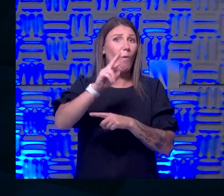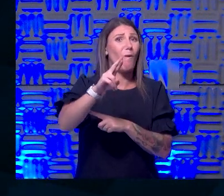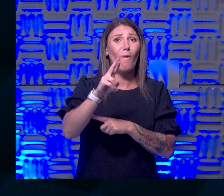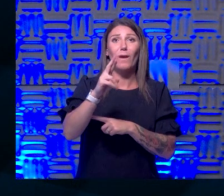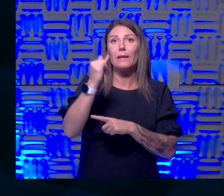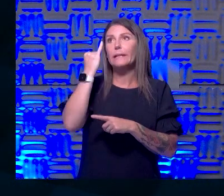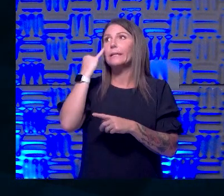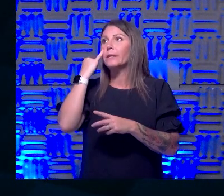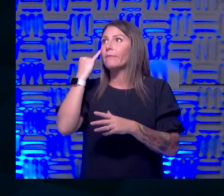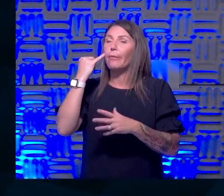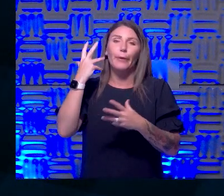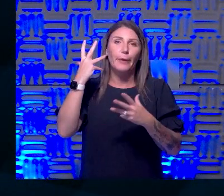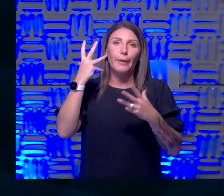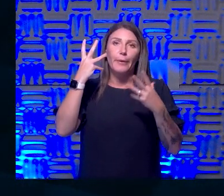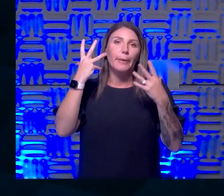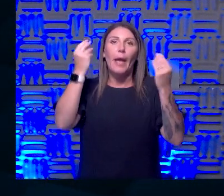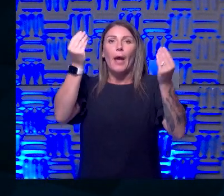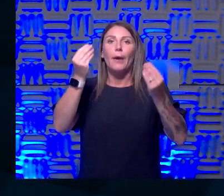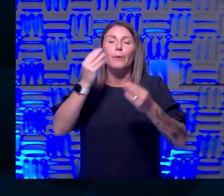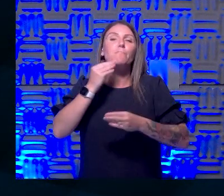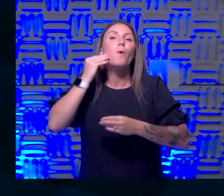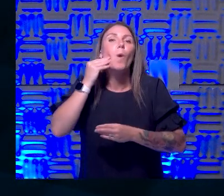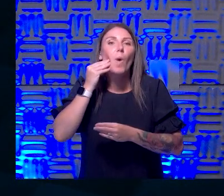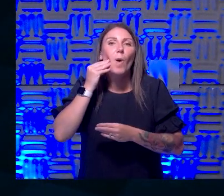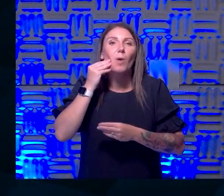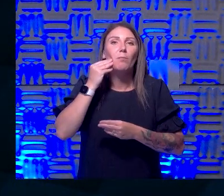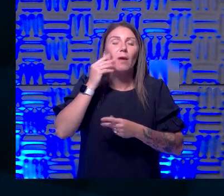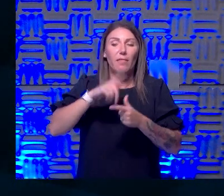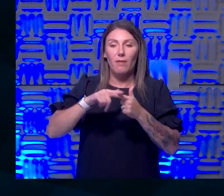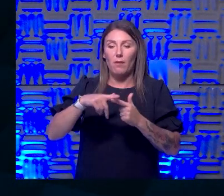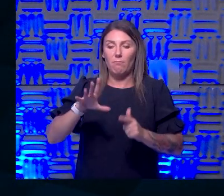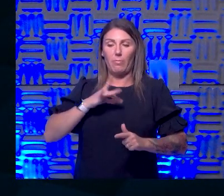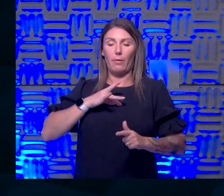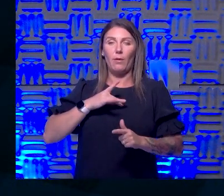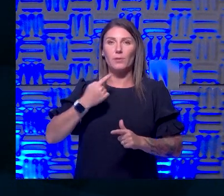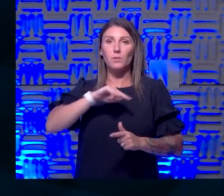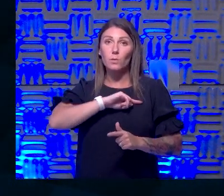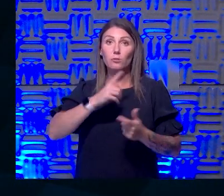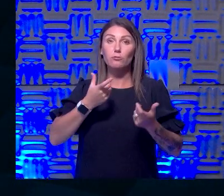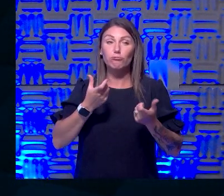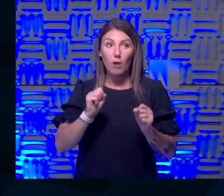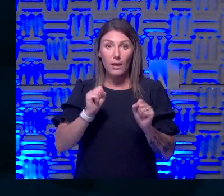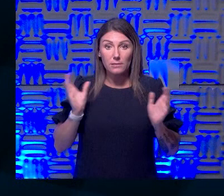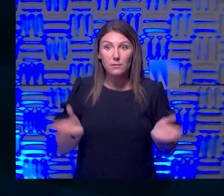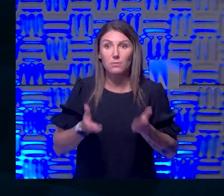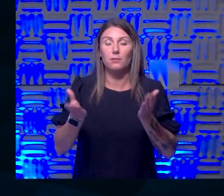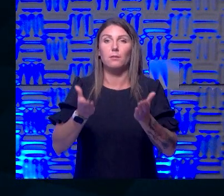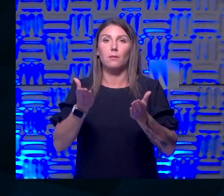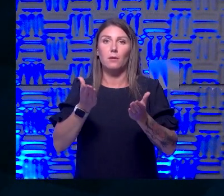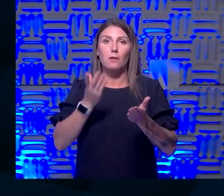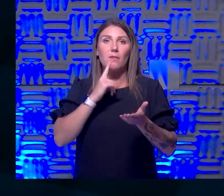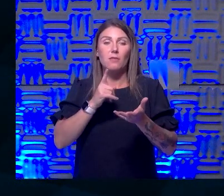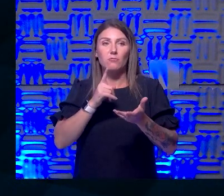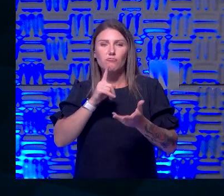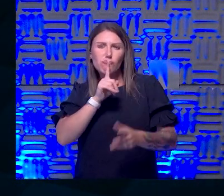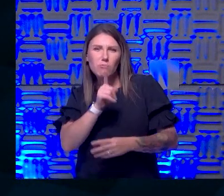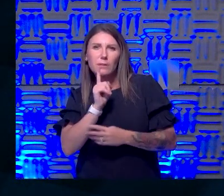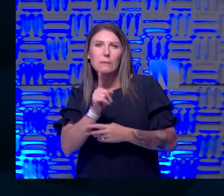at parties, but they are getting it. So we try to be aggressively helpful and rely less on